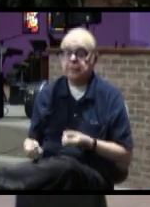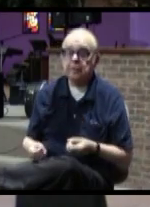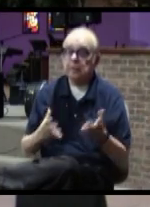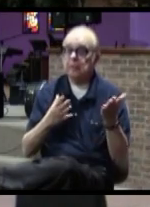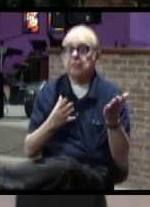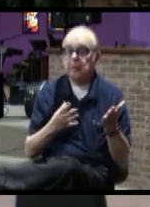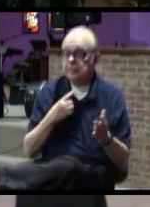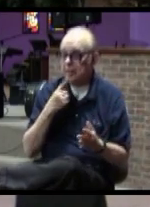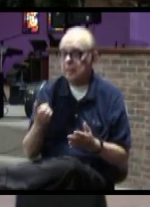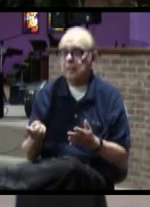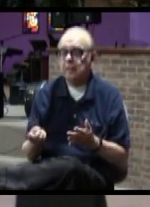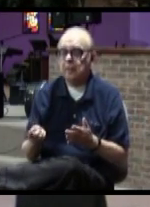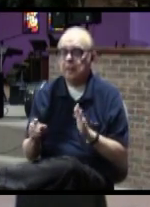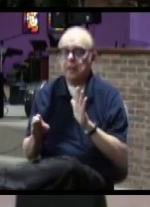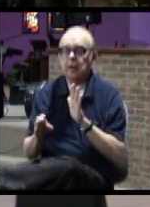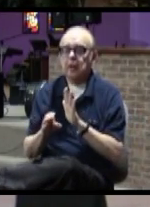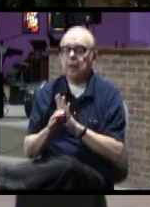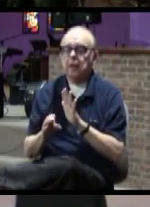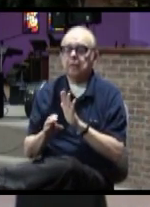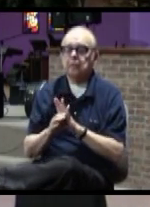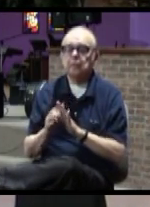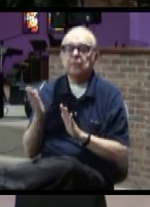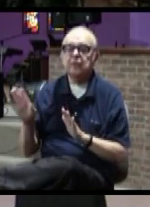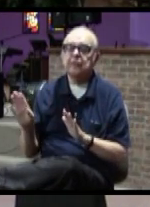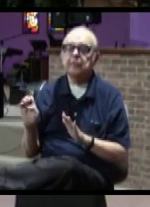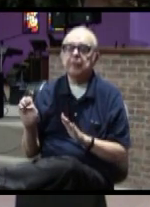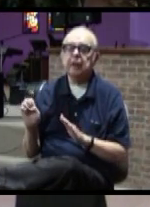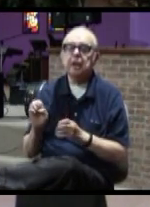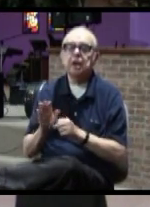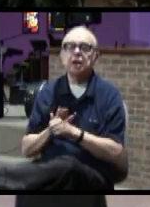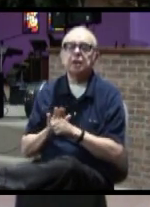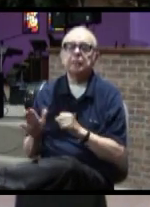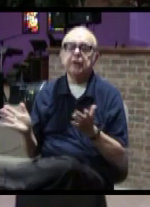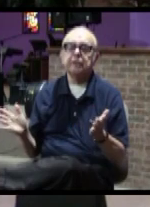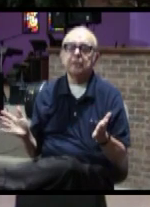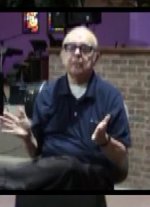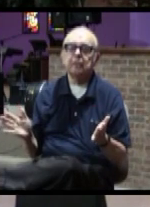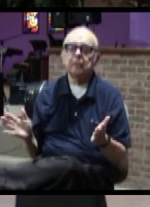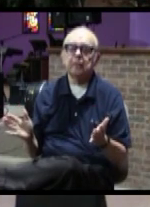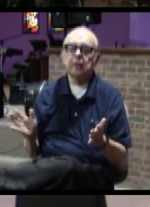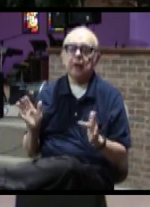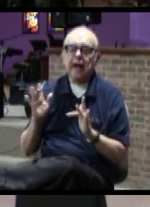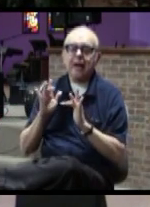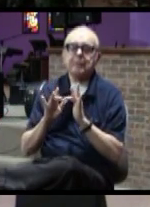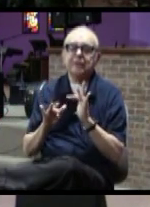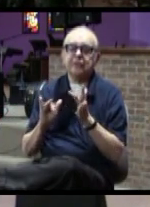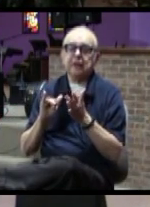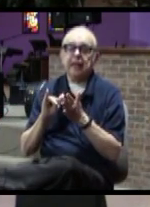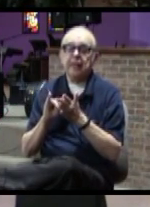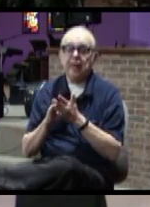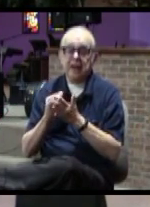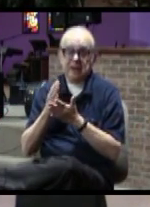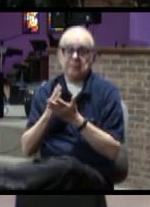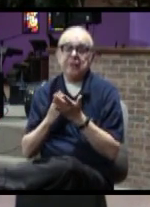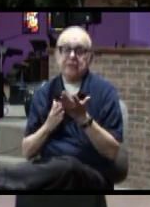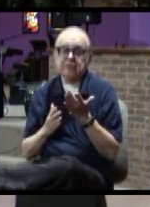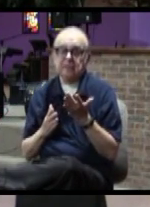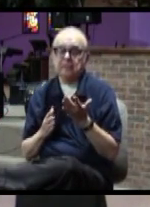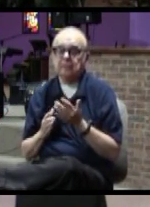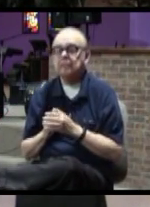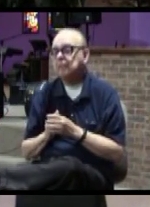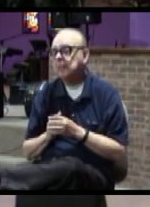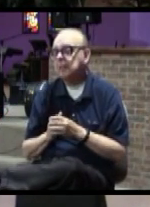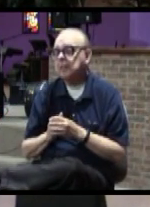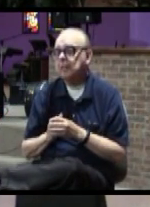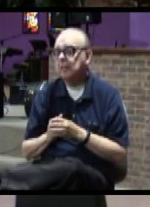of your puzzle and you threw it away, then let me say this to you. The picture will never be complete because it's going to be missing that piece of